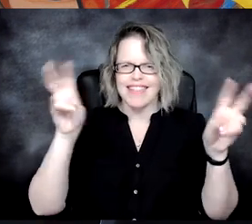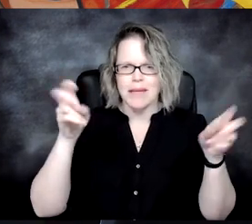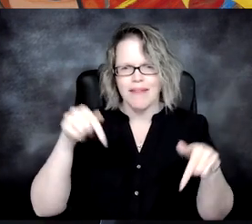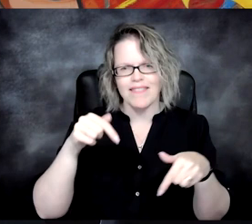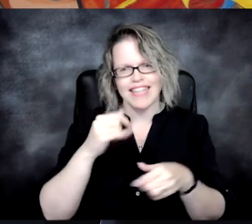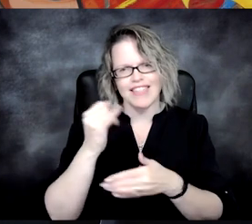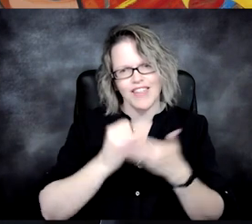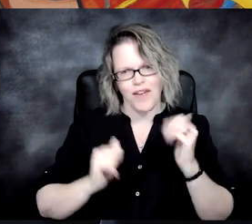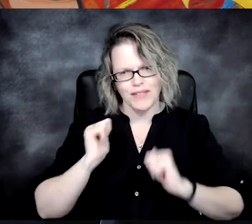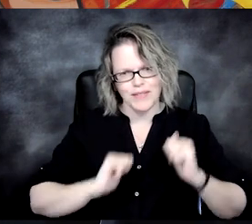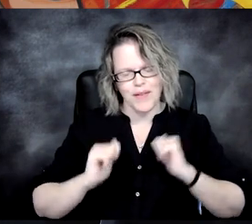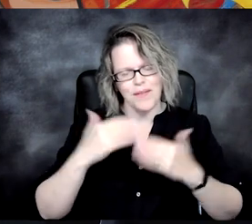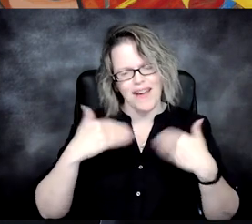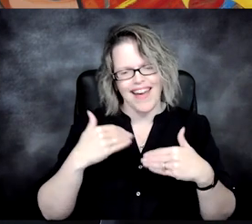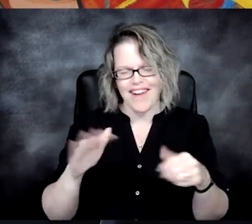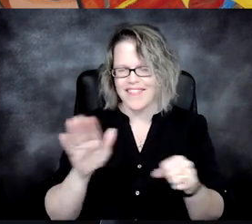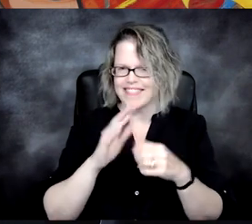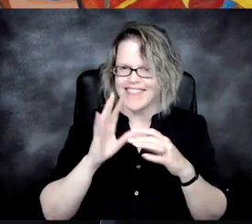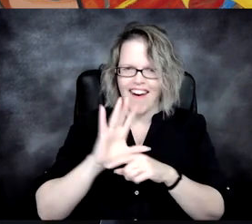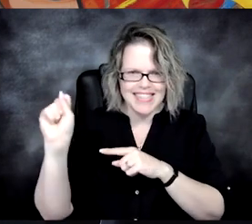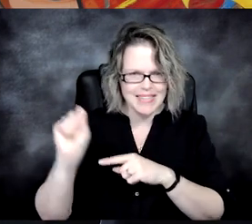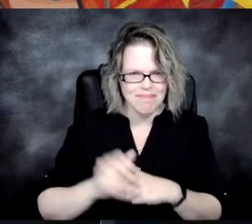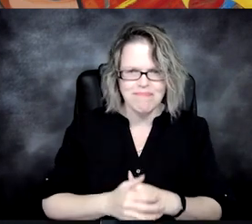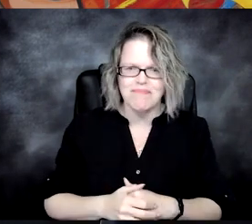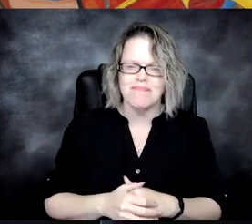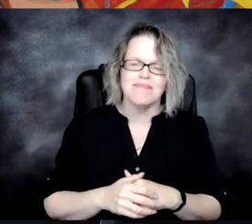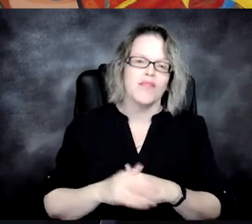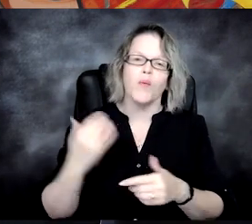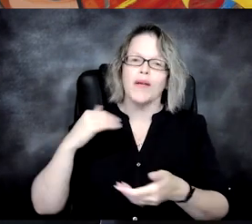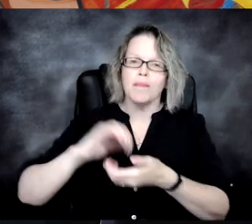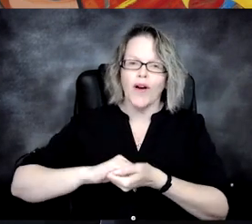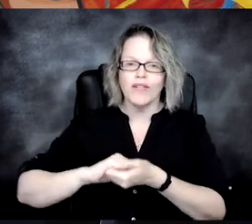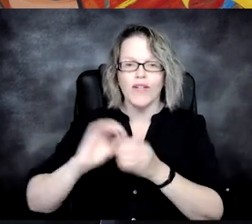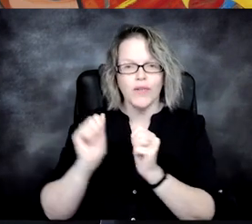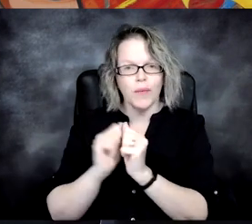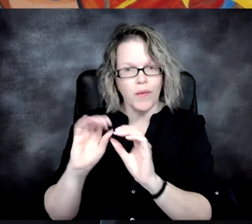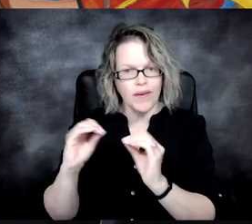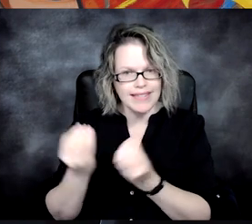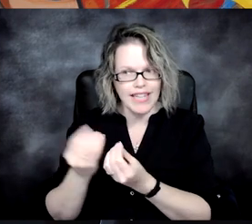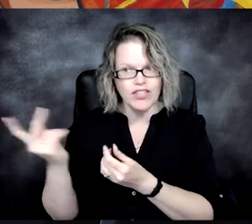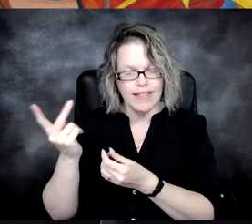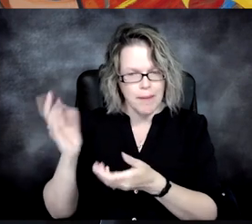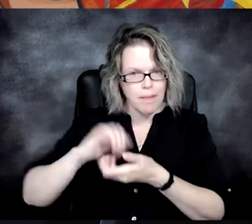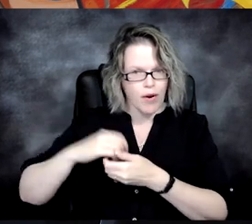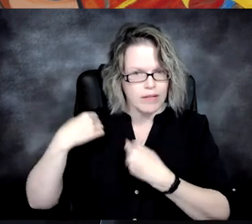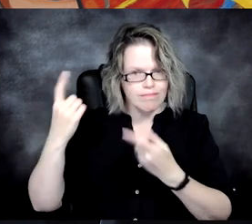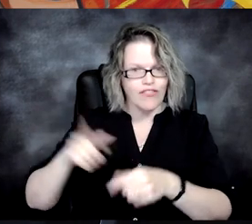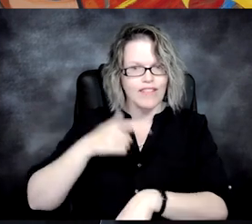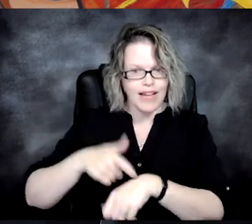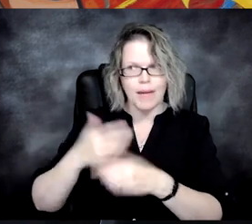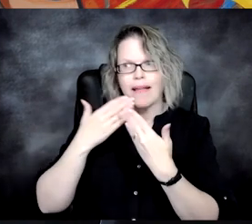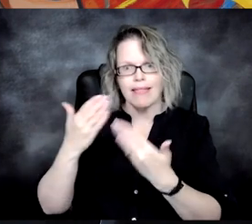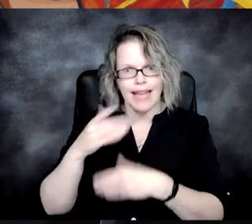show. So again, totally awesome stuff here. We have partner organizations that have been a part of the art show for a very long time, and we want to thank them.